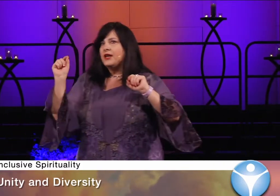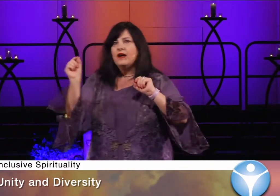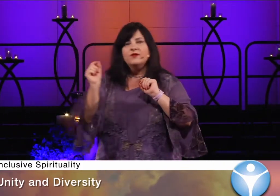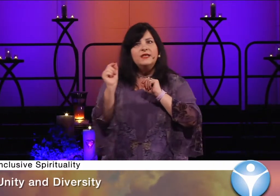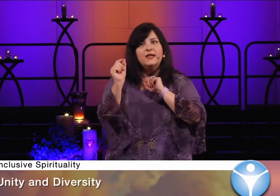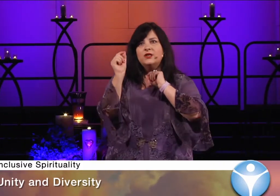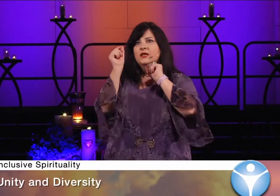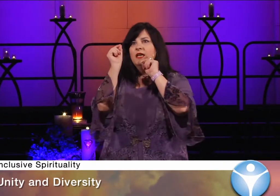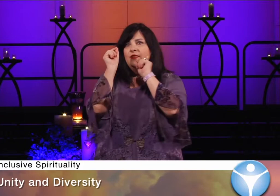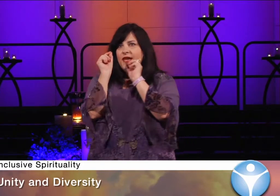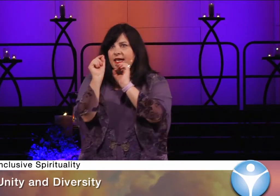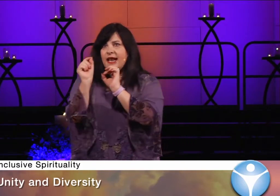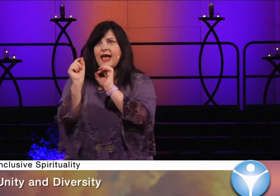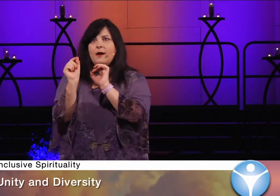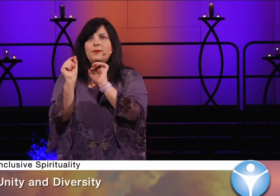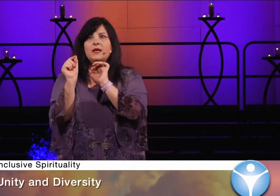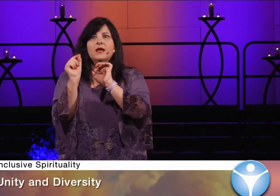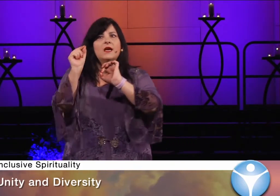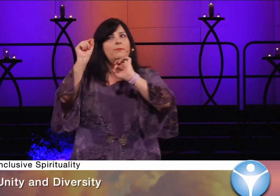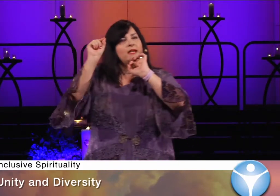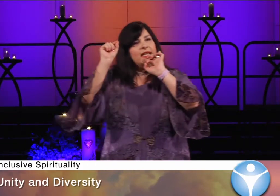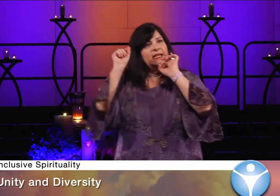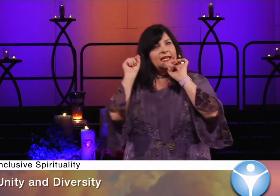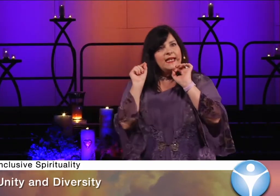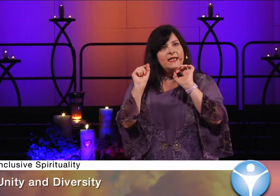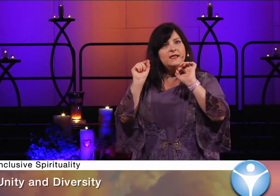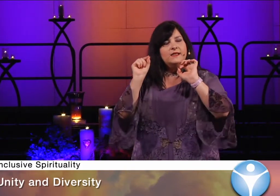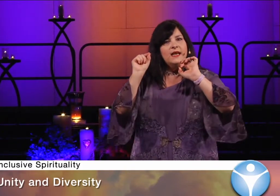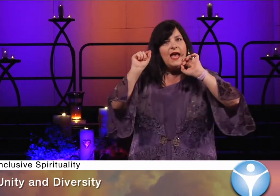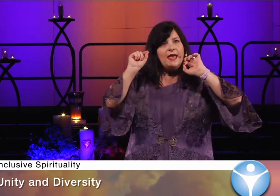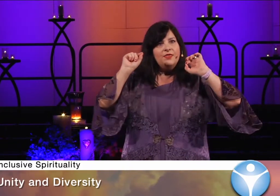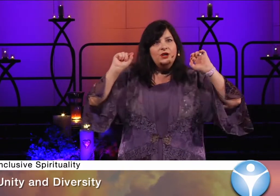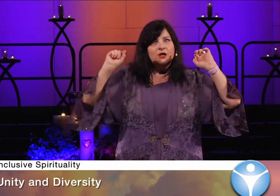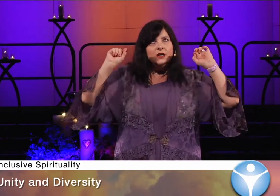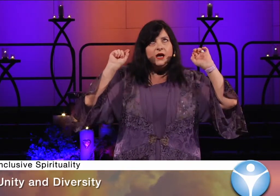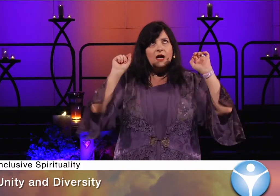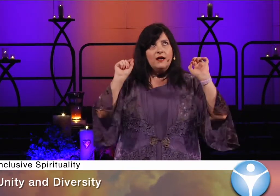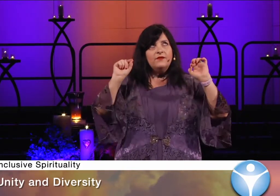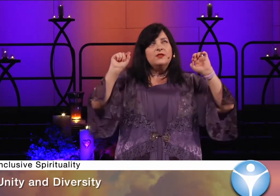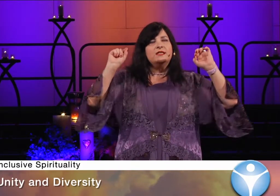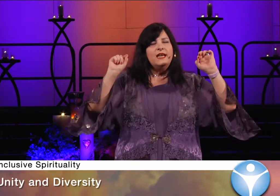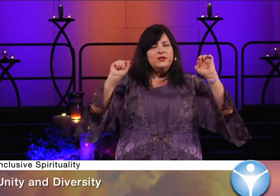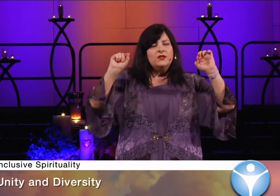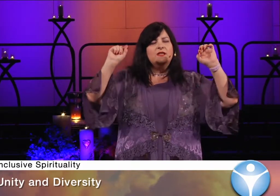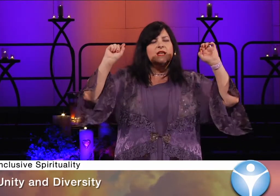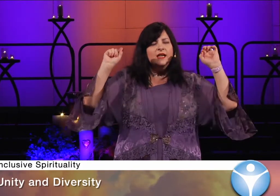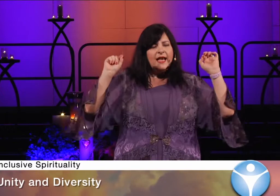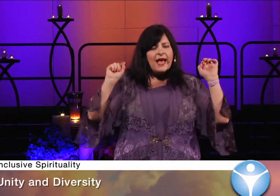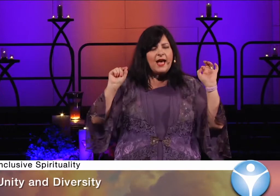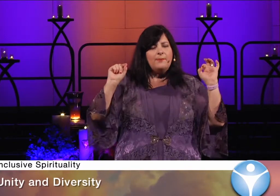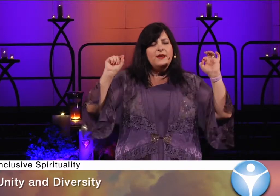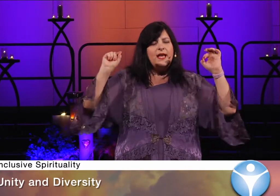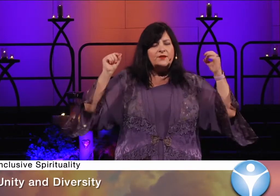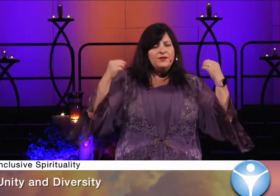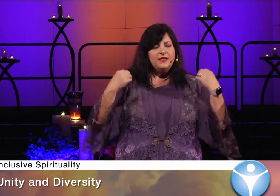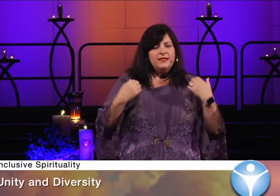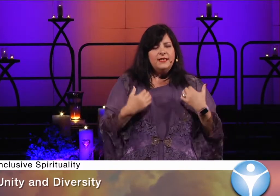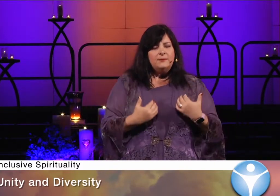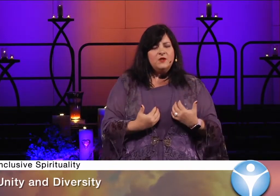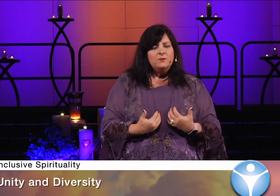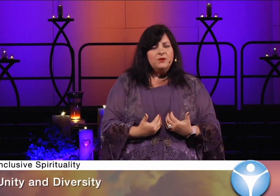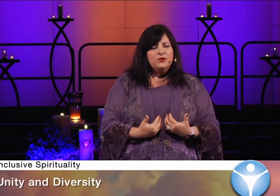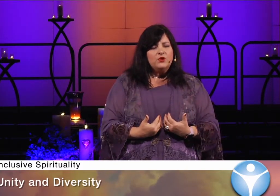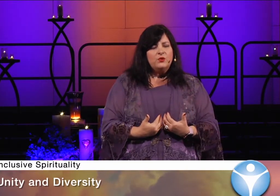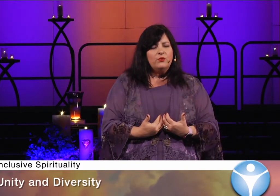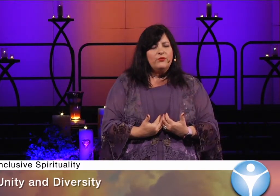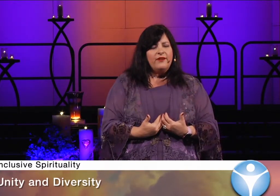a healthy conversation, they can happen. But it is the conversations that happen out of the